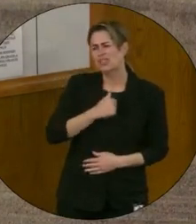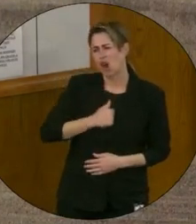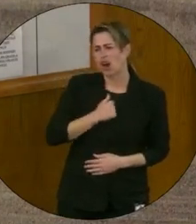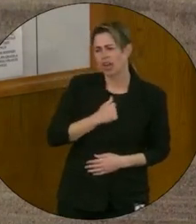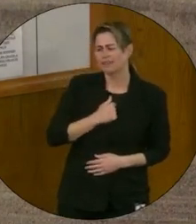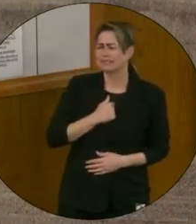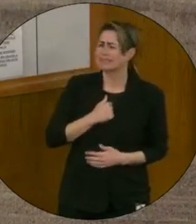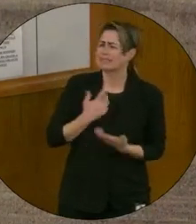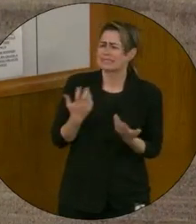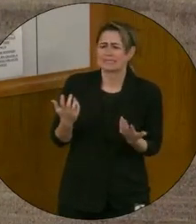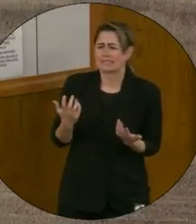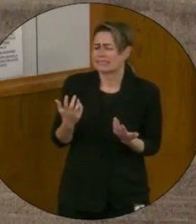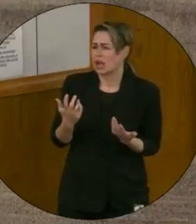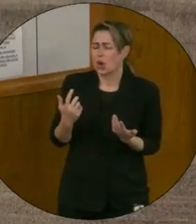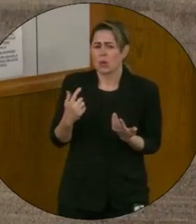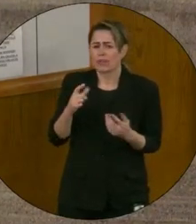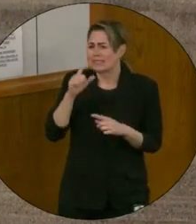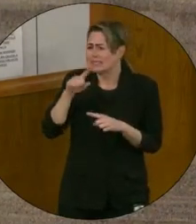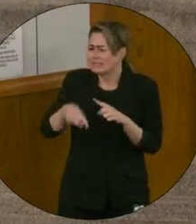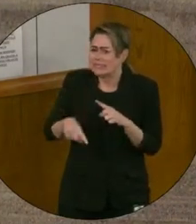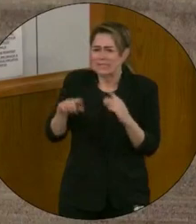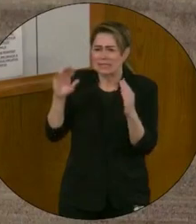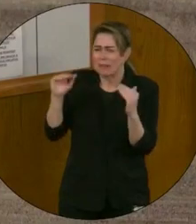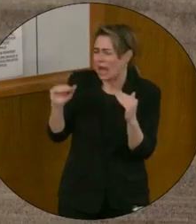could anyone have seen this coming?